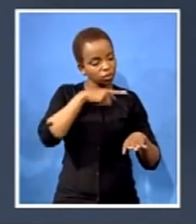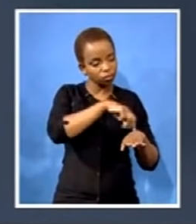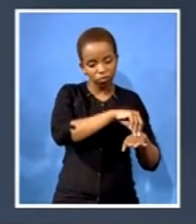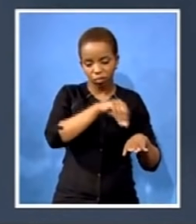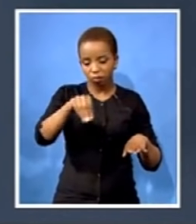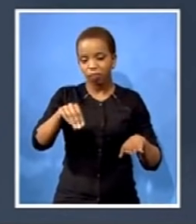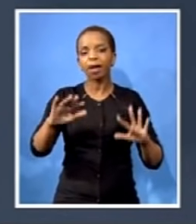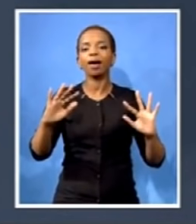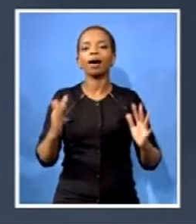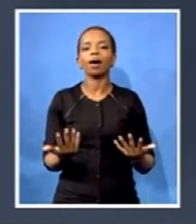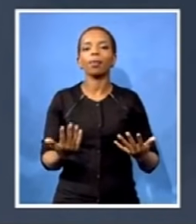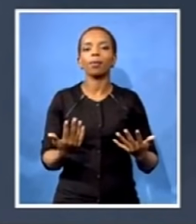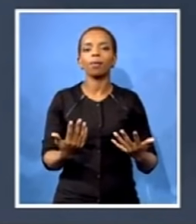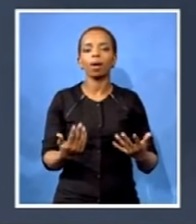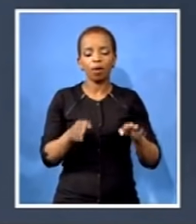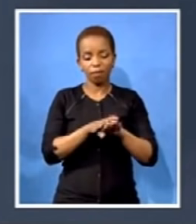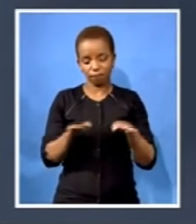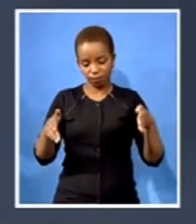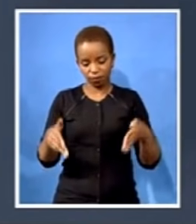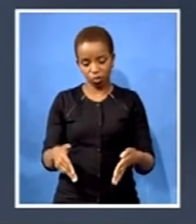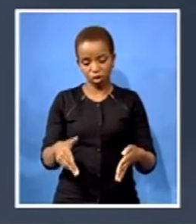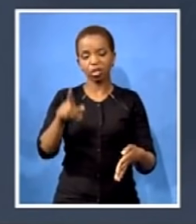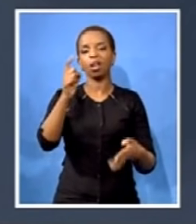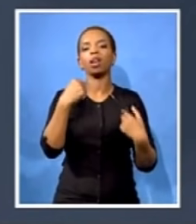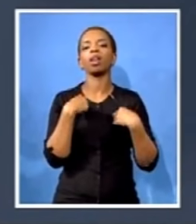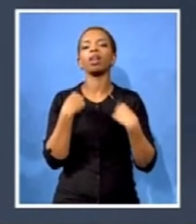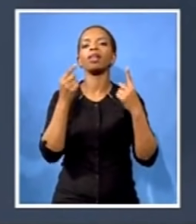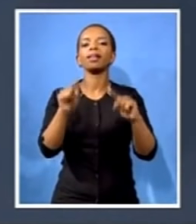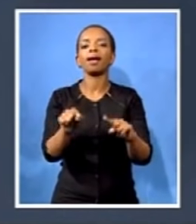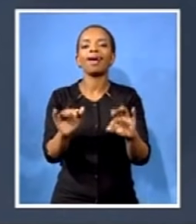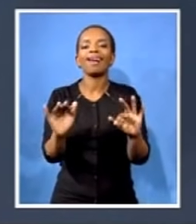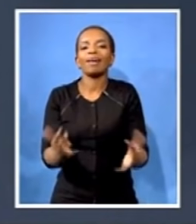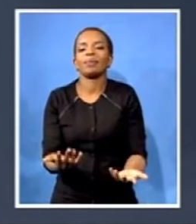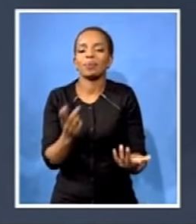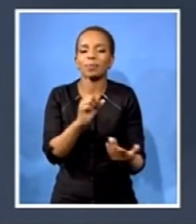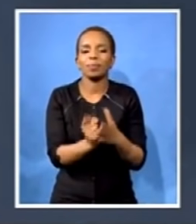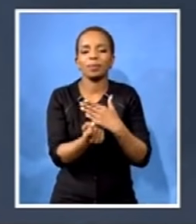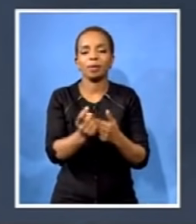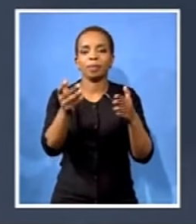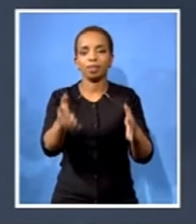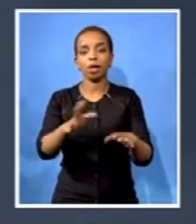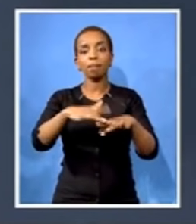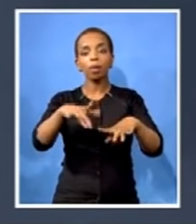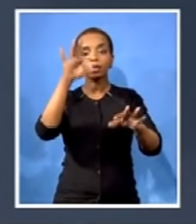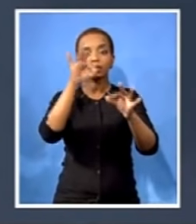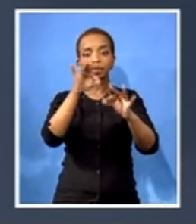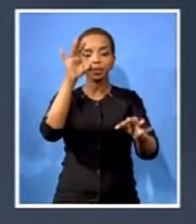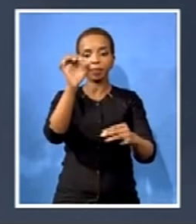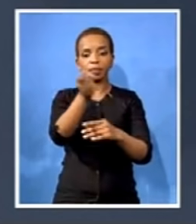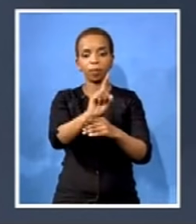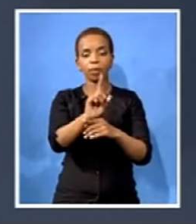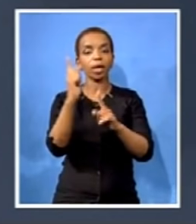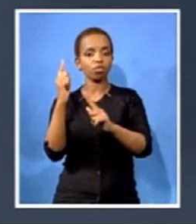specifically in relation to transport. It says that the Minister of Transport must ensure